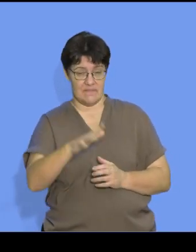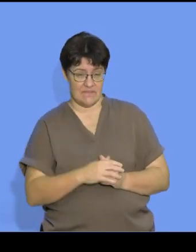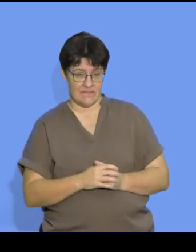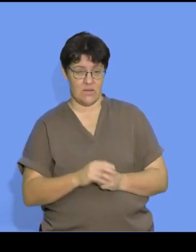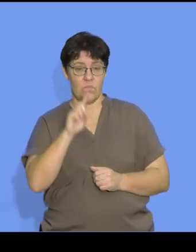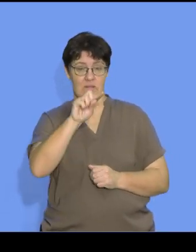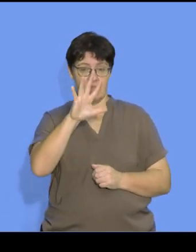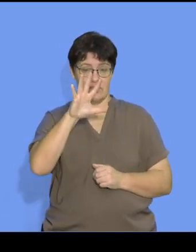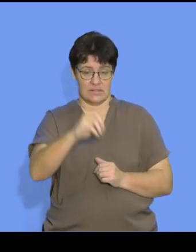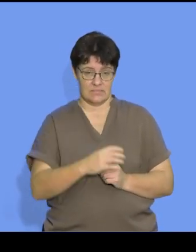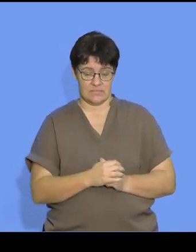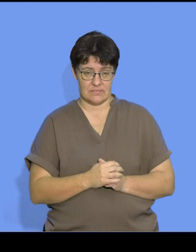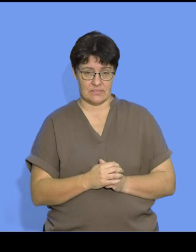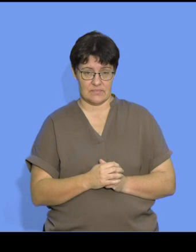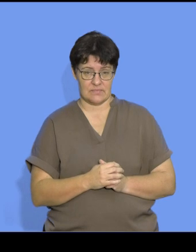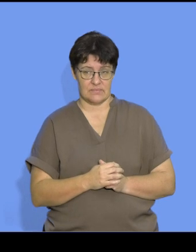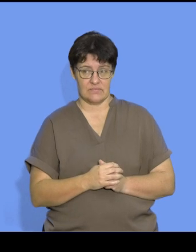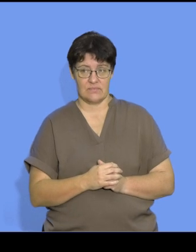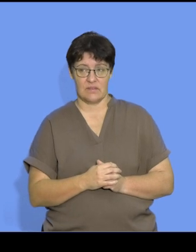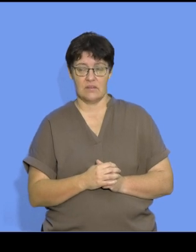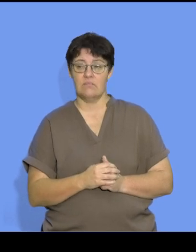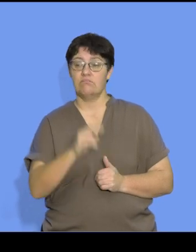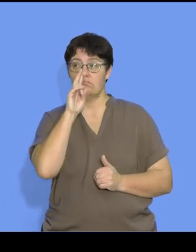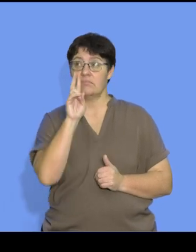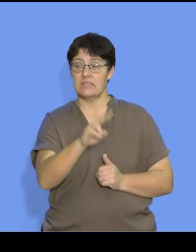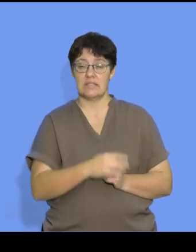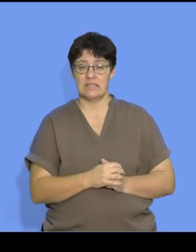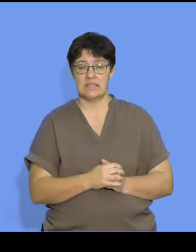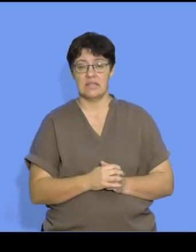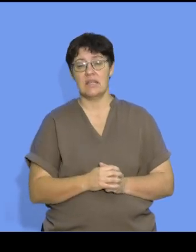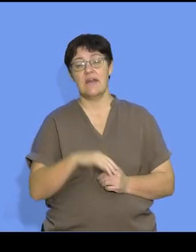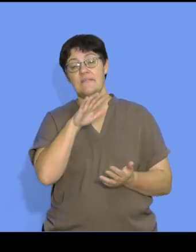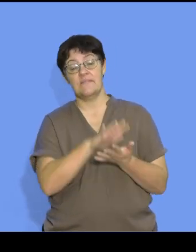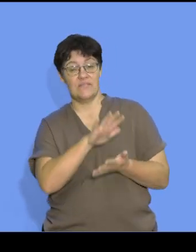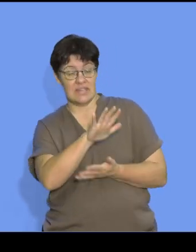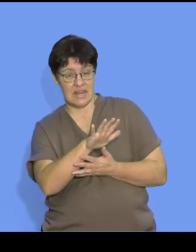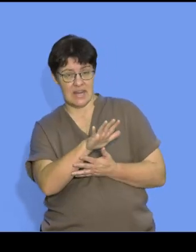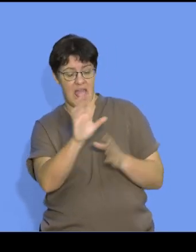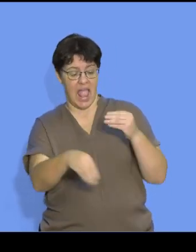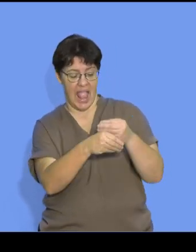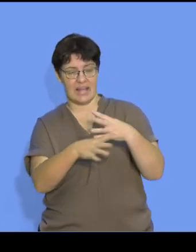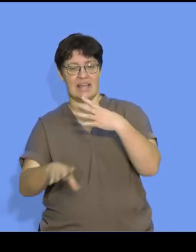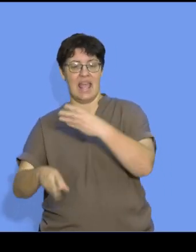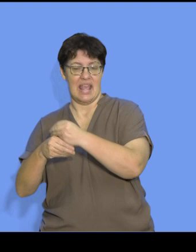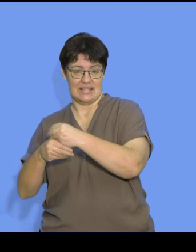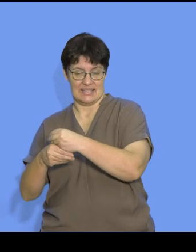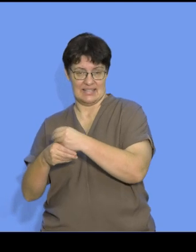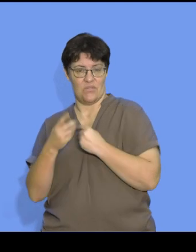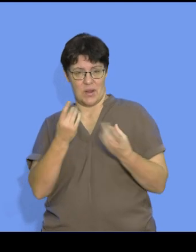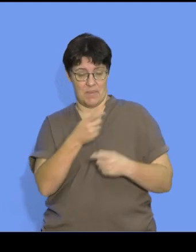150. We can see that we added 15 each time to these